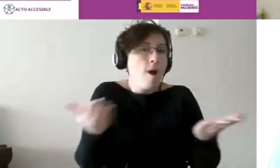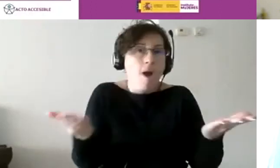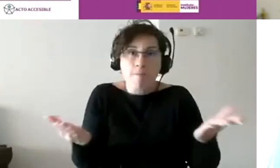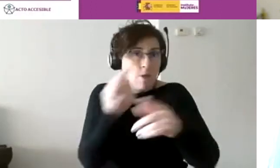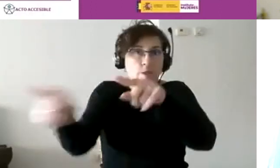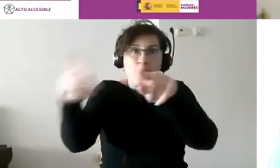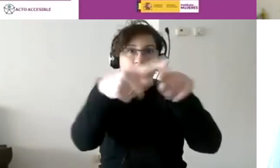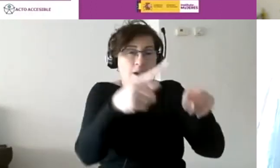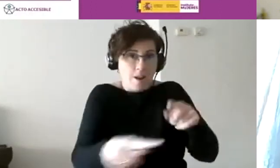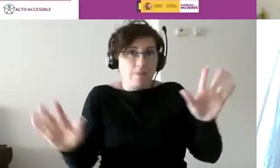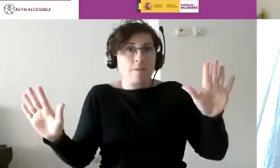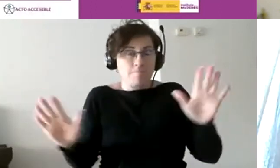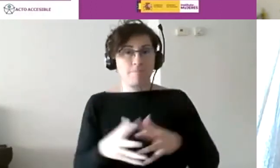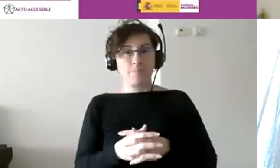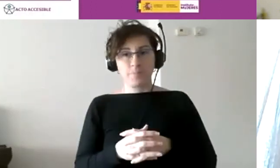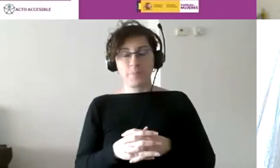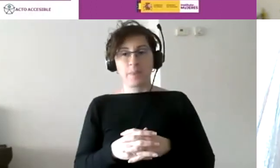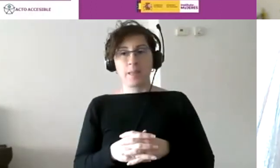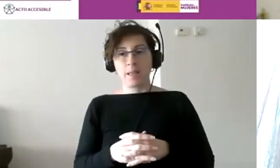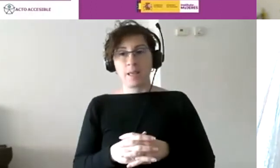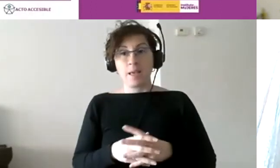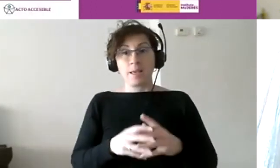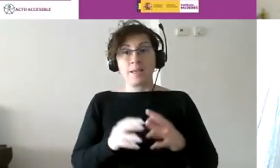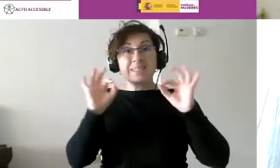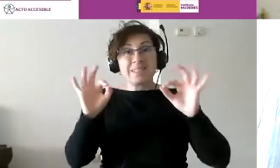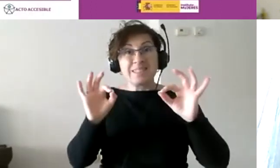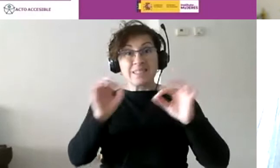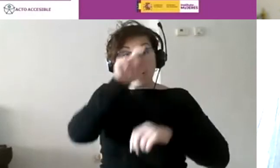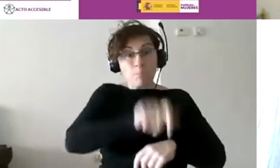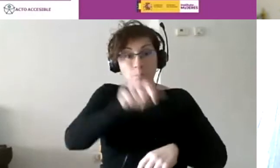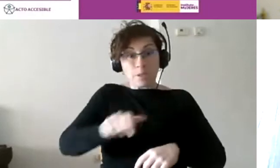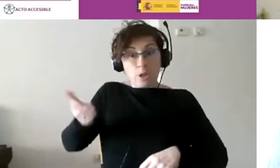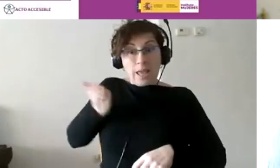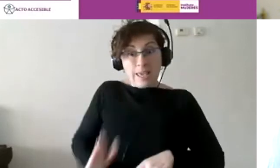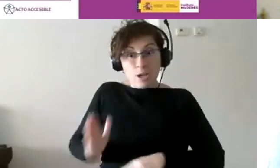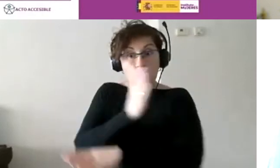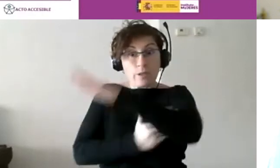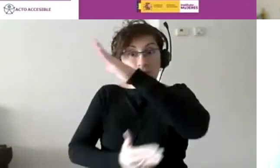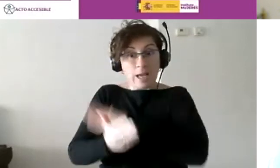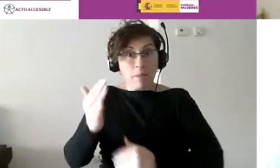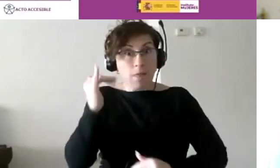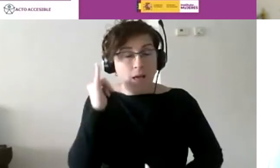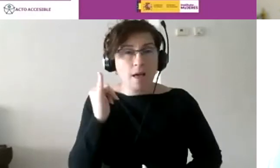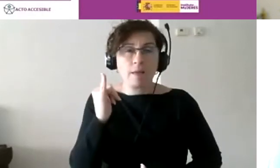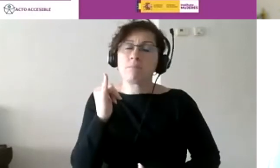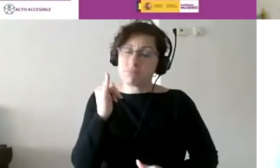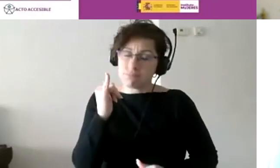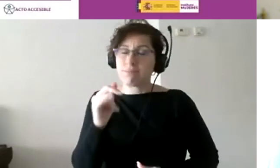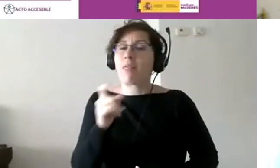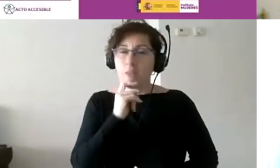with disabilities to cope with this. It's more difficult. So I'm